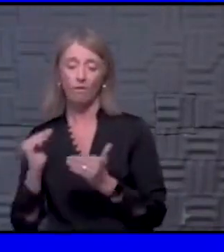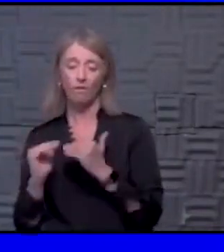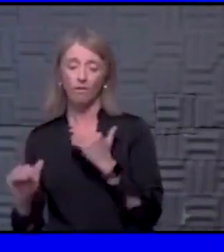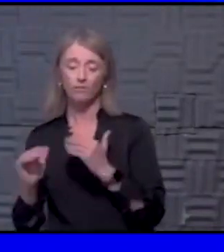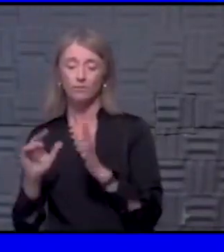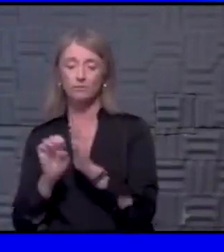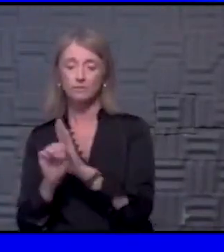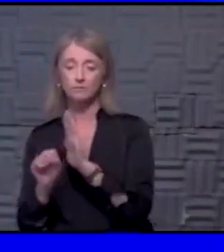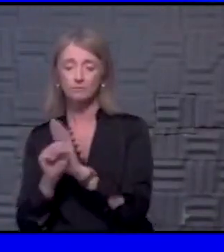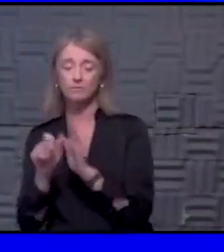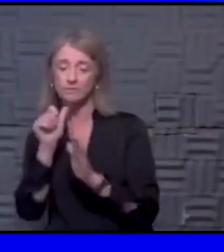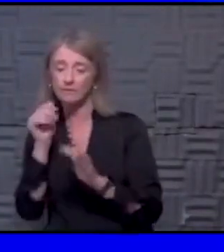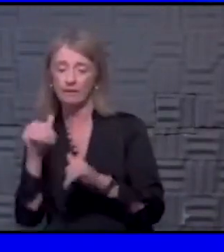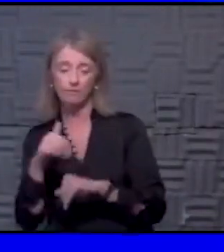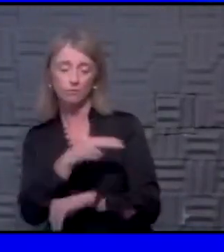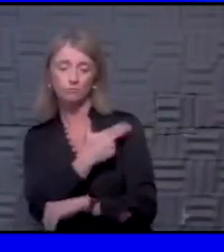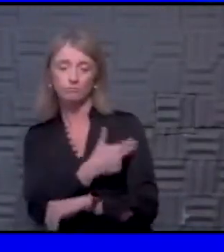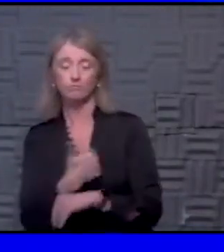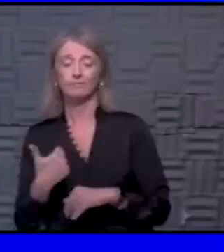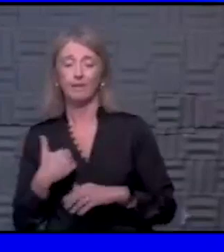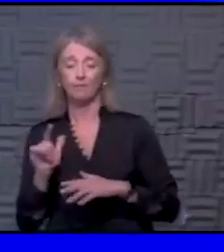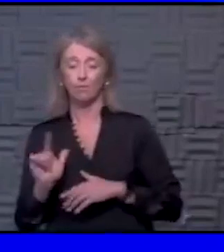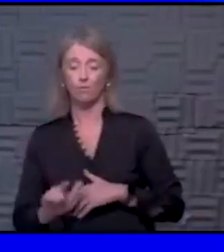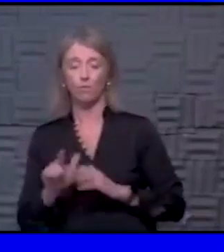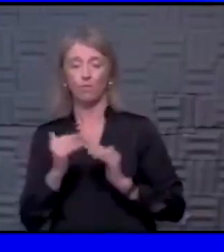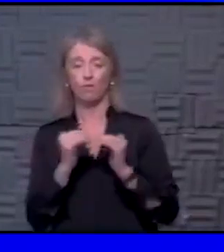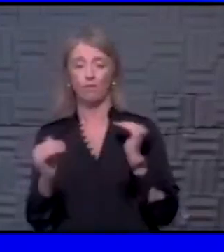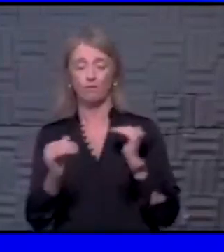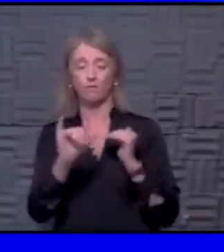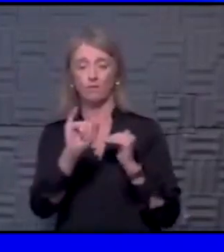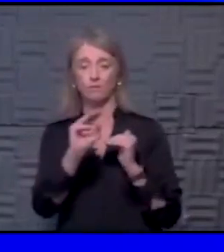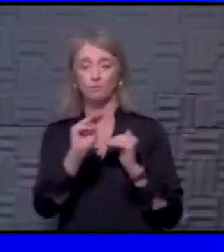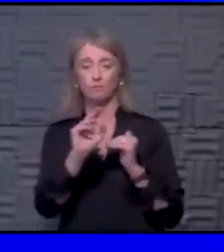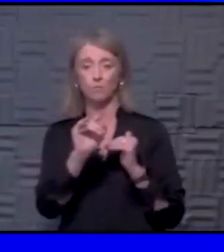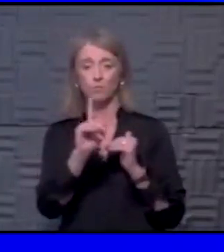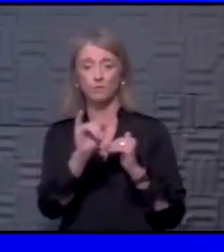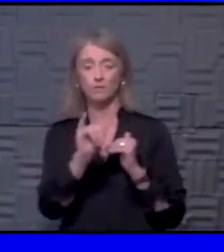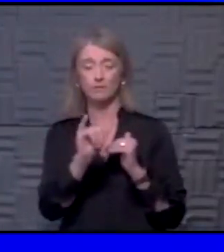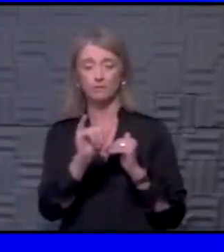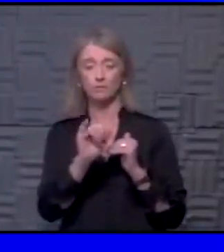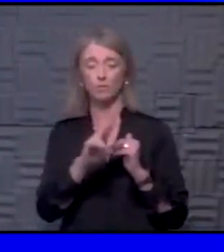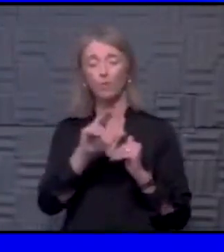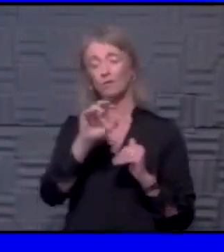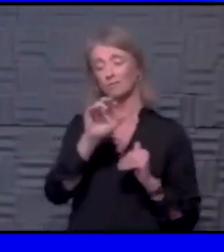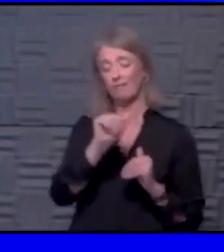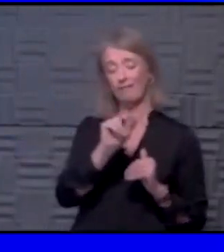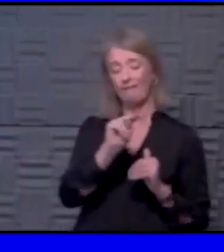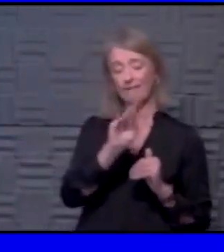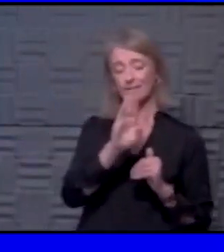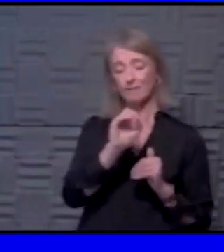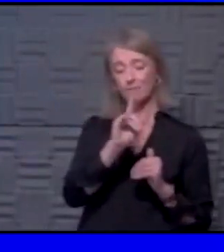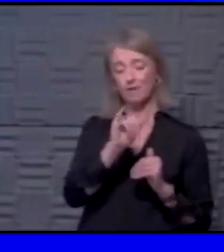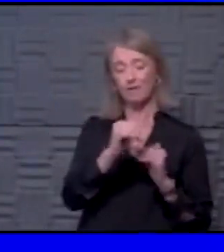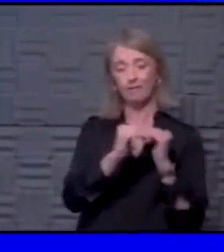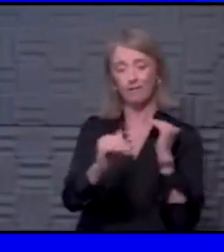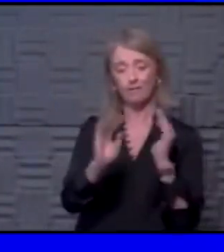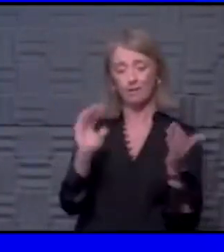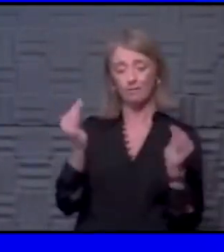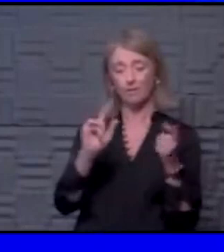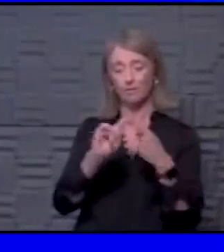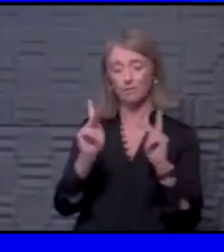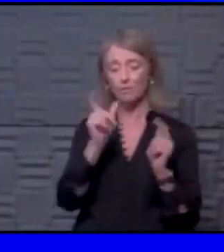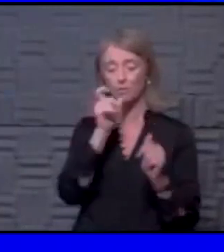symptoms and not having to go to the hospital, have a lower level of immunity, or at least antibody levels, compared to those that